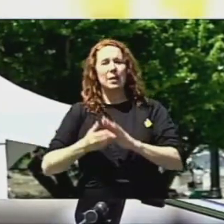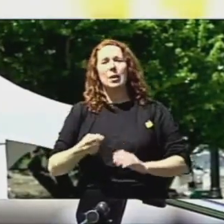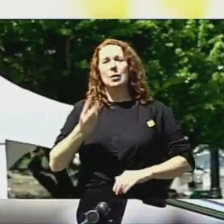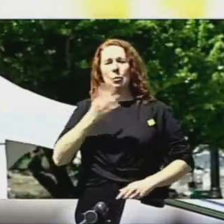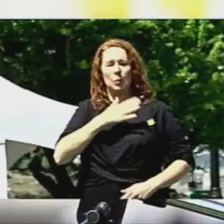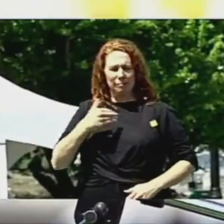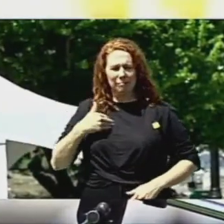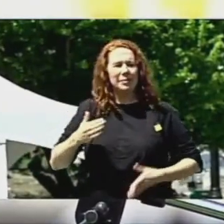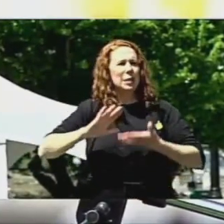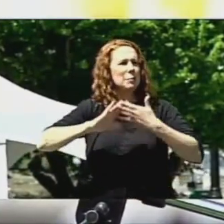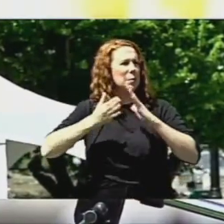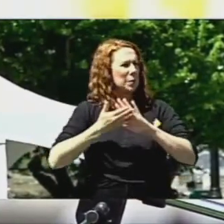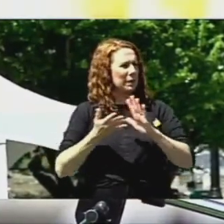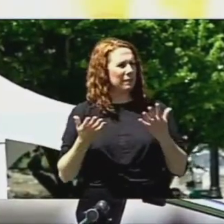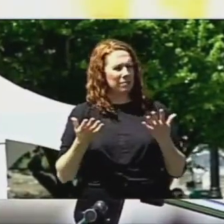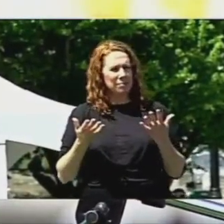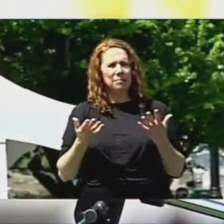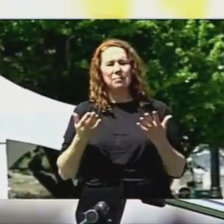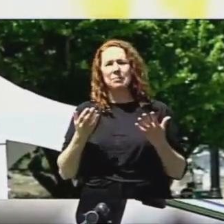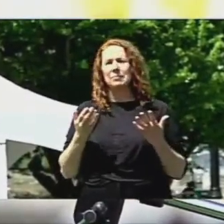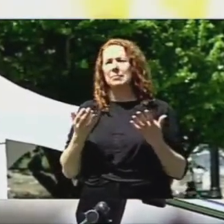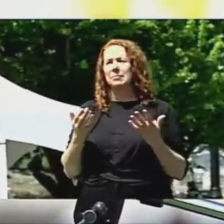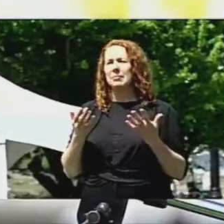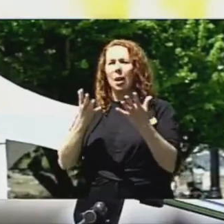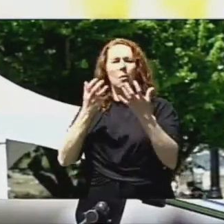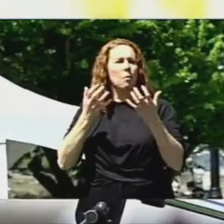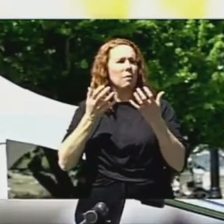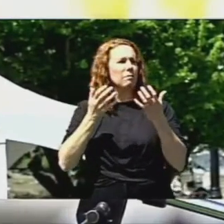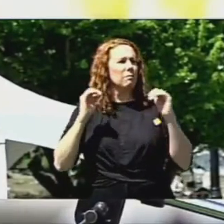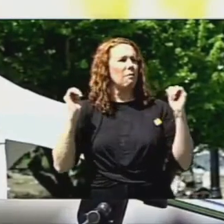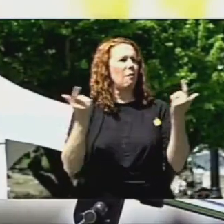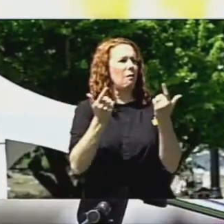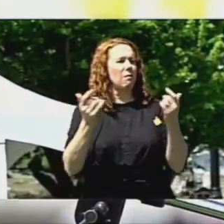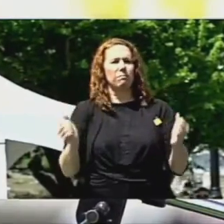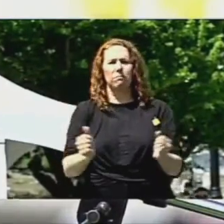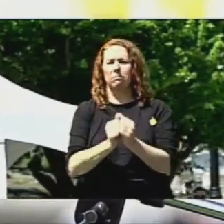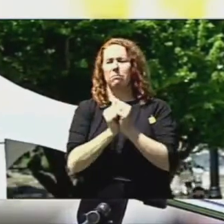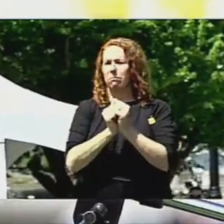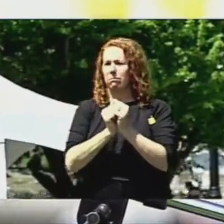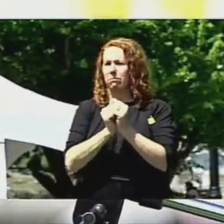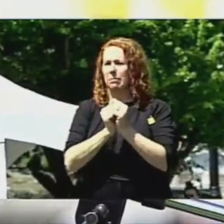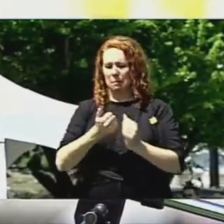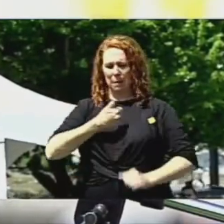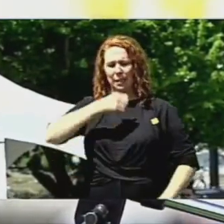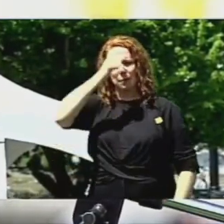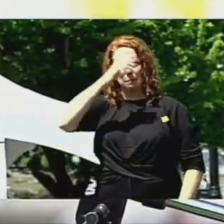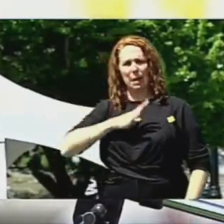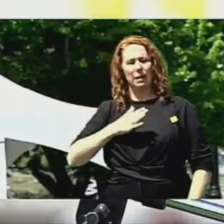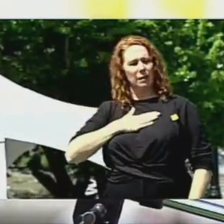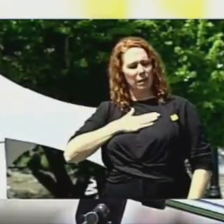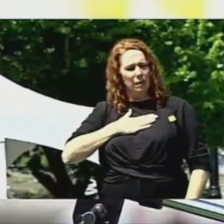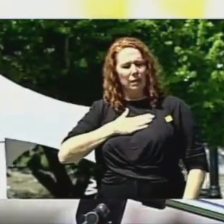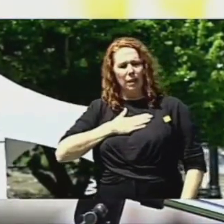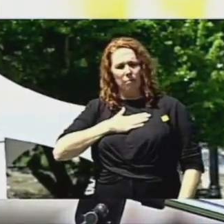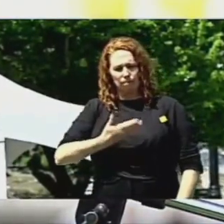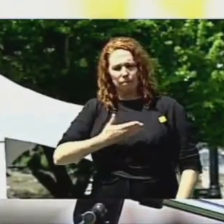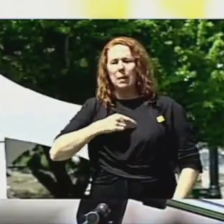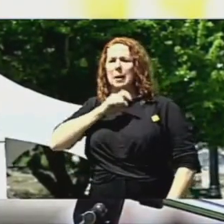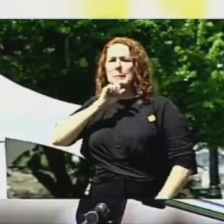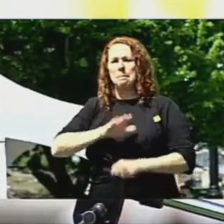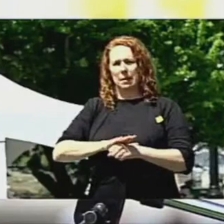two-spirited community. And I want to join everyone here today as a man in making my commitment